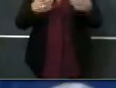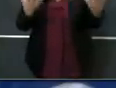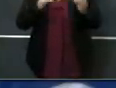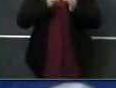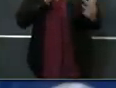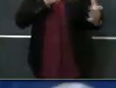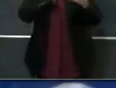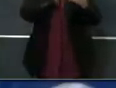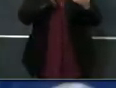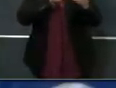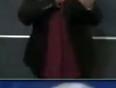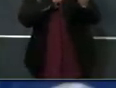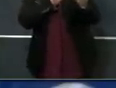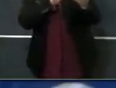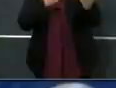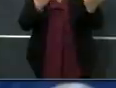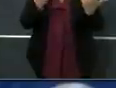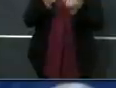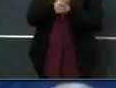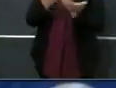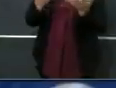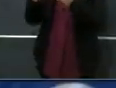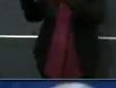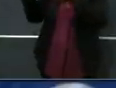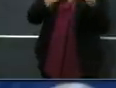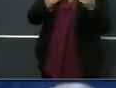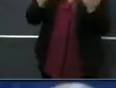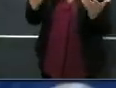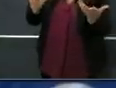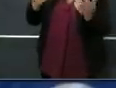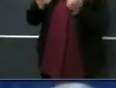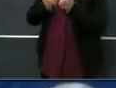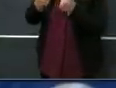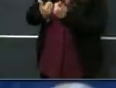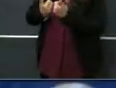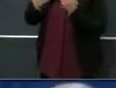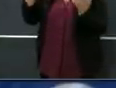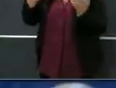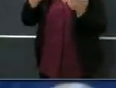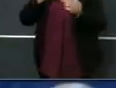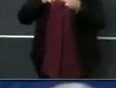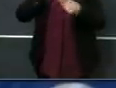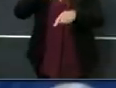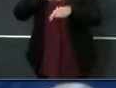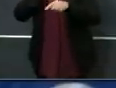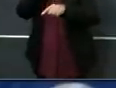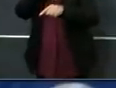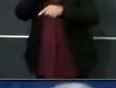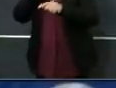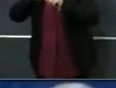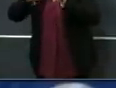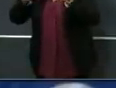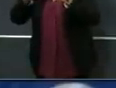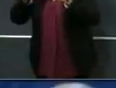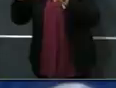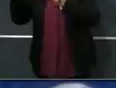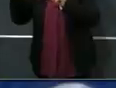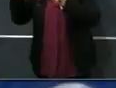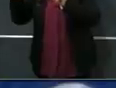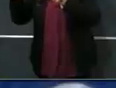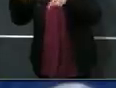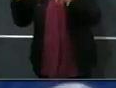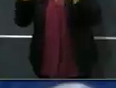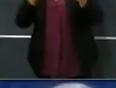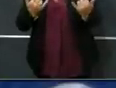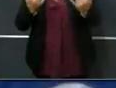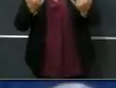to internet and broadband, all of those issues vexing even on the natural, but particularly under the circumstances made